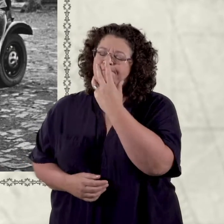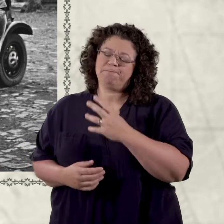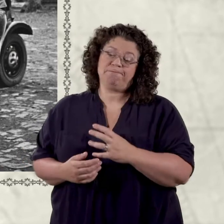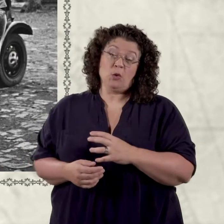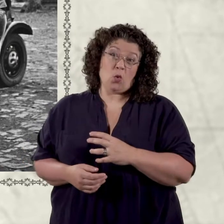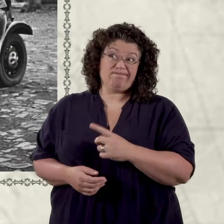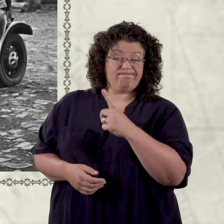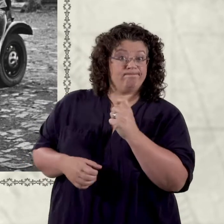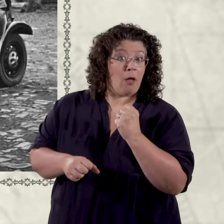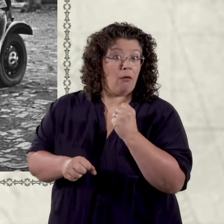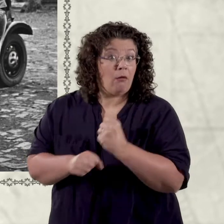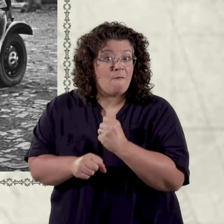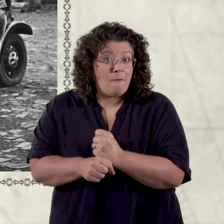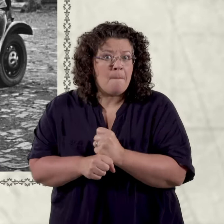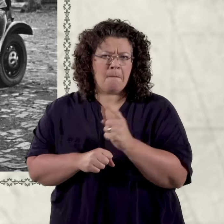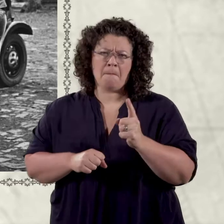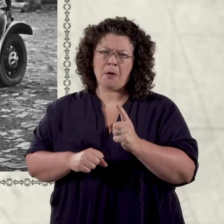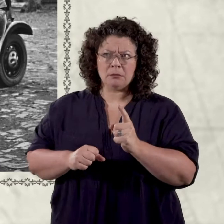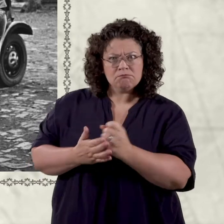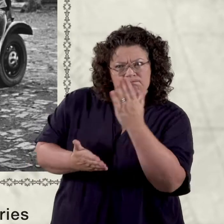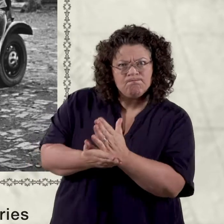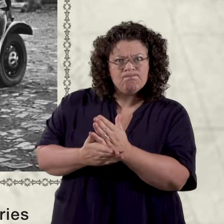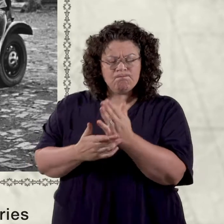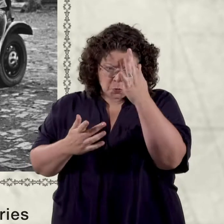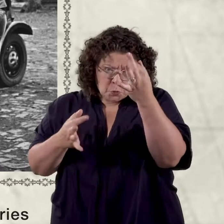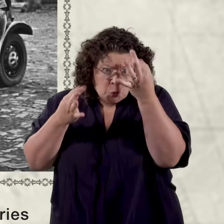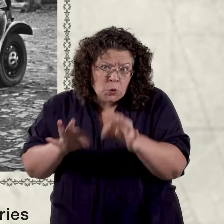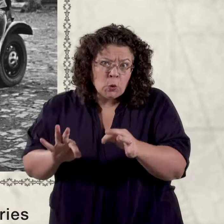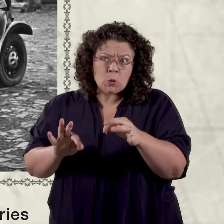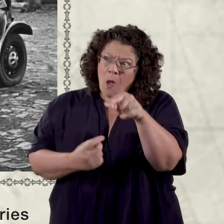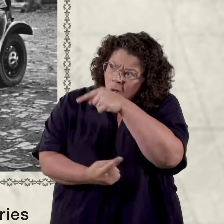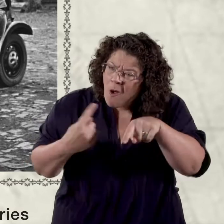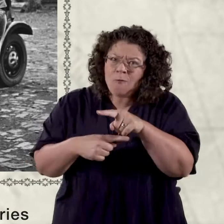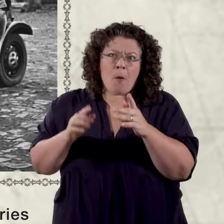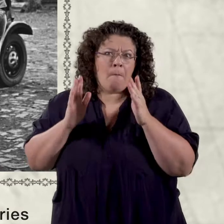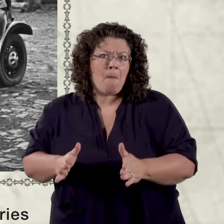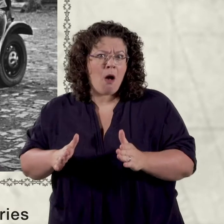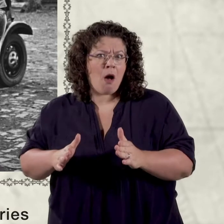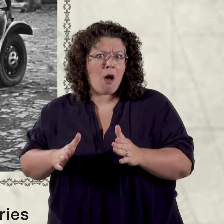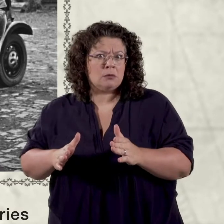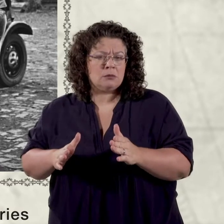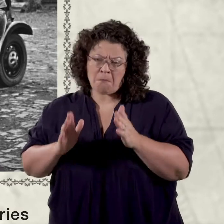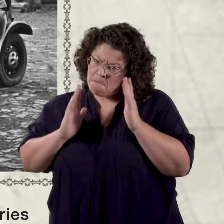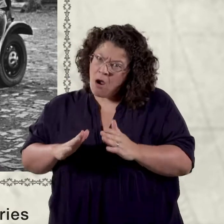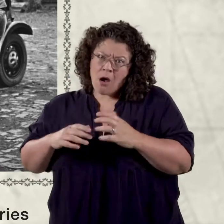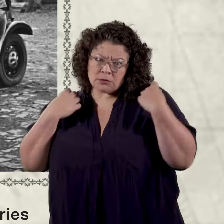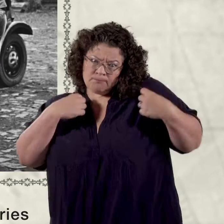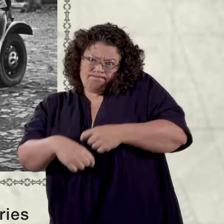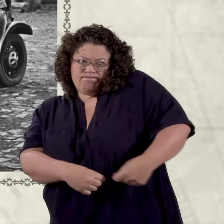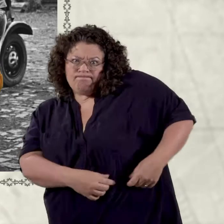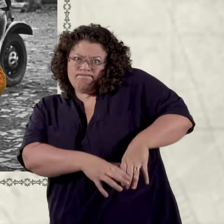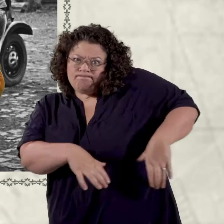my gas mask. Yep. And you know, the government now, they have made sure that everybody carries one of these wherever we go,